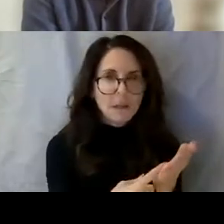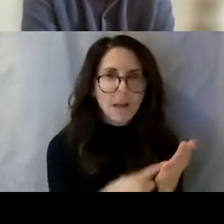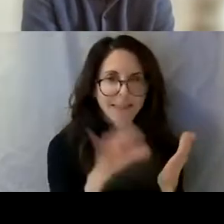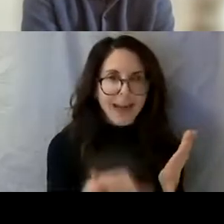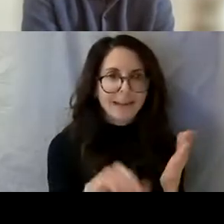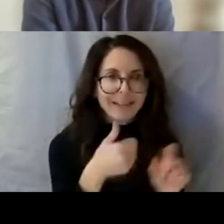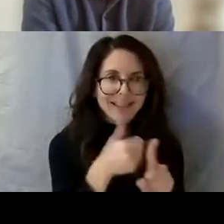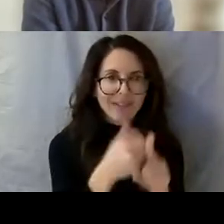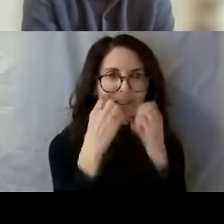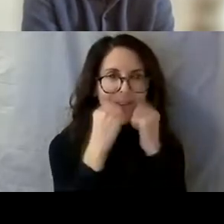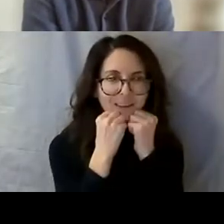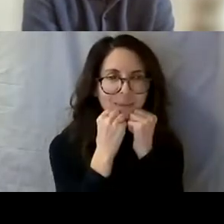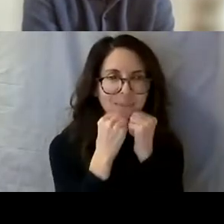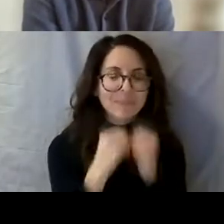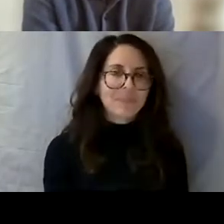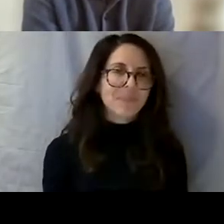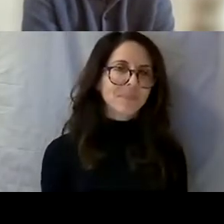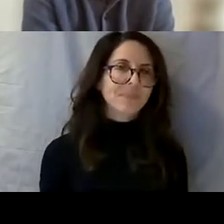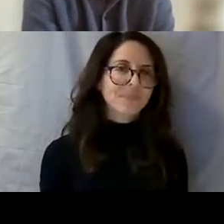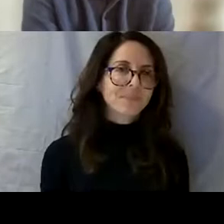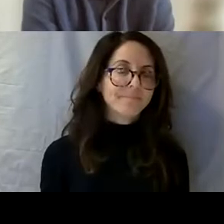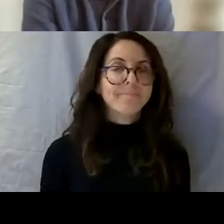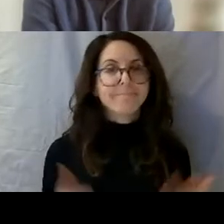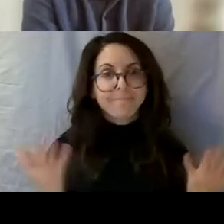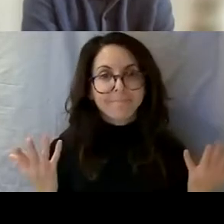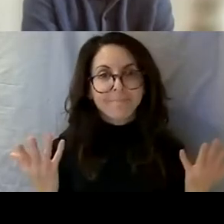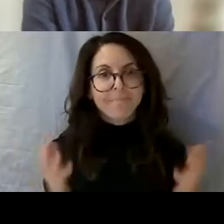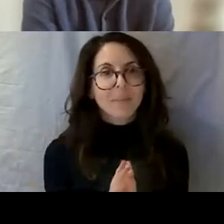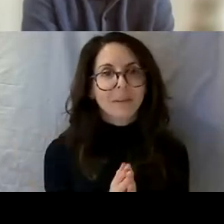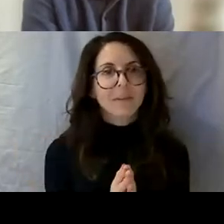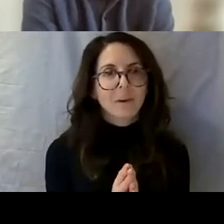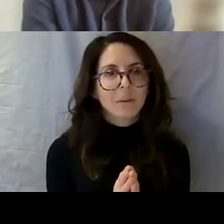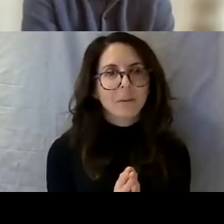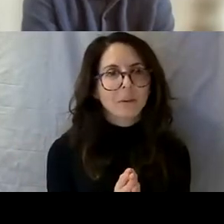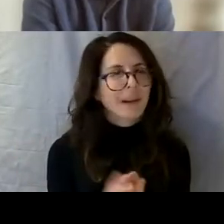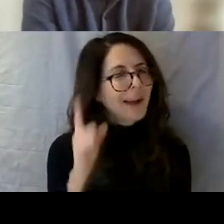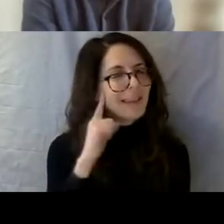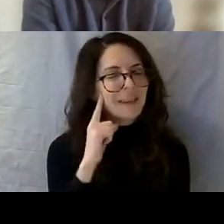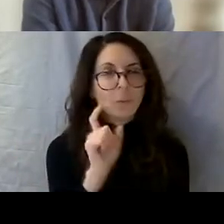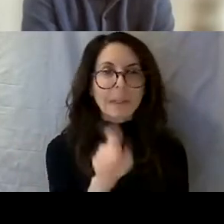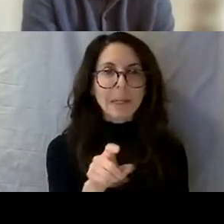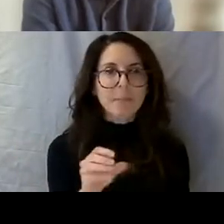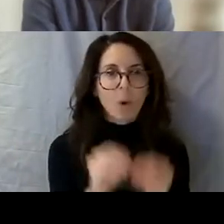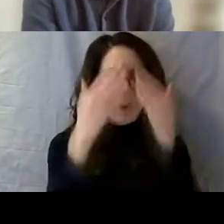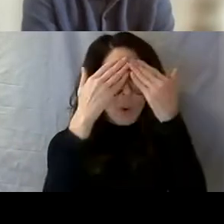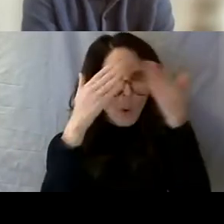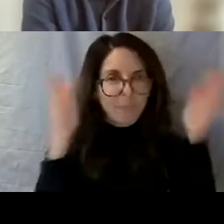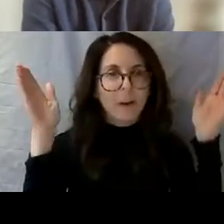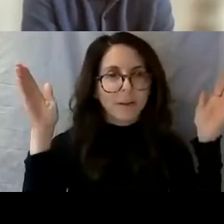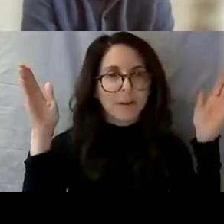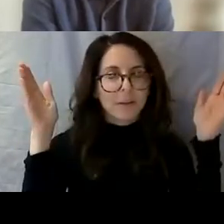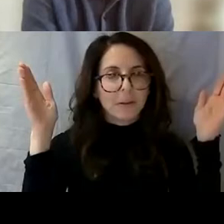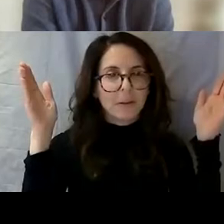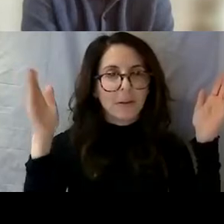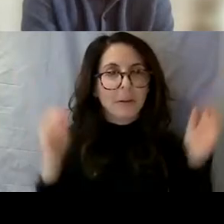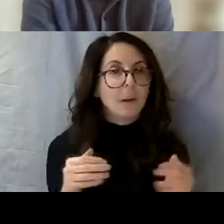good outcome in itself. So I think that there's got to be much more open-mindedness about what